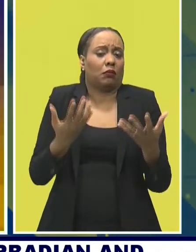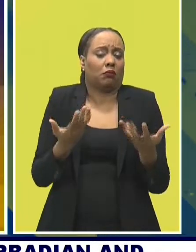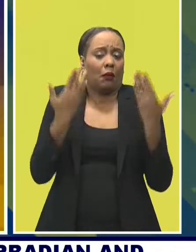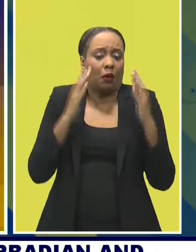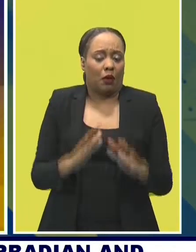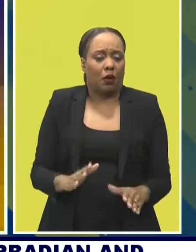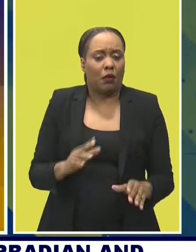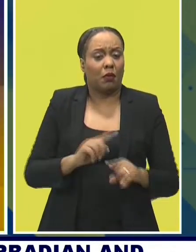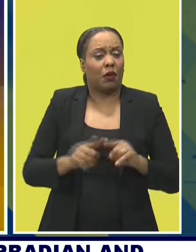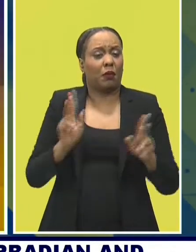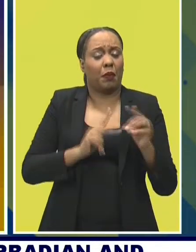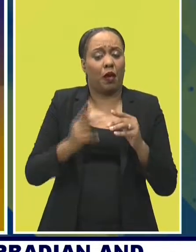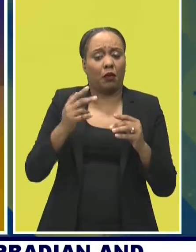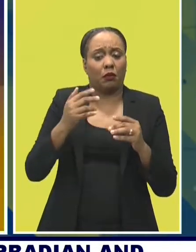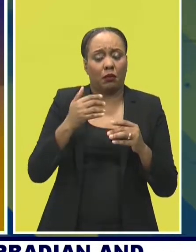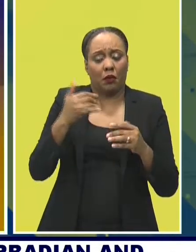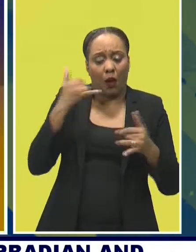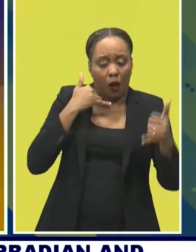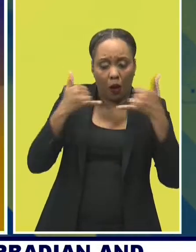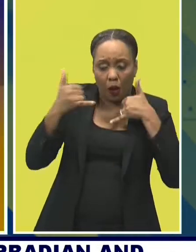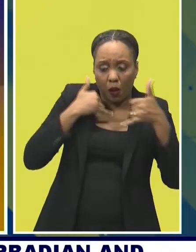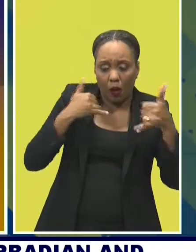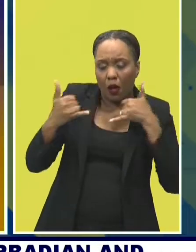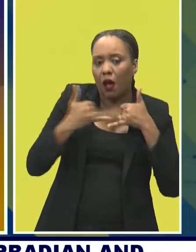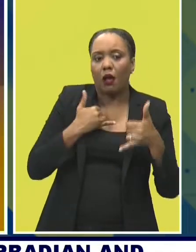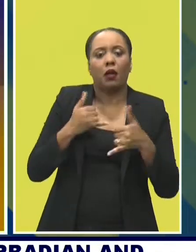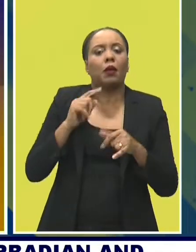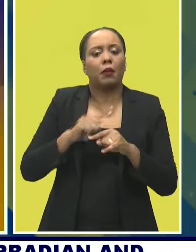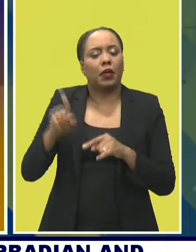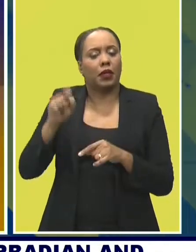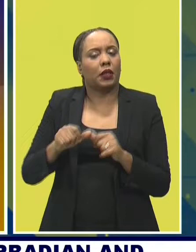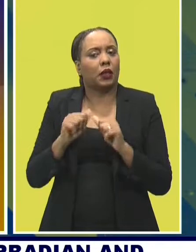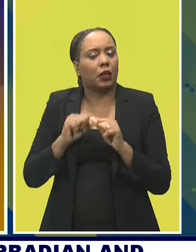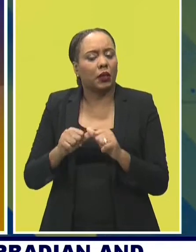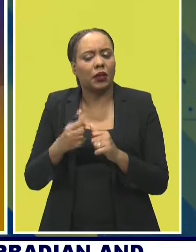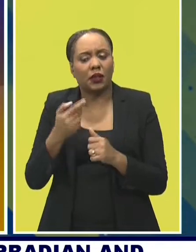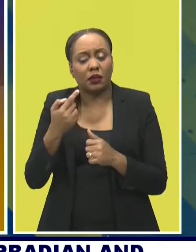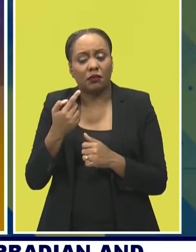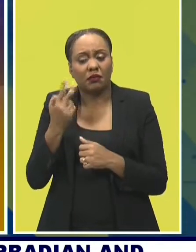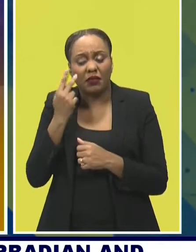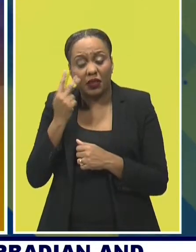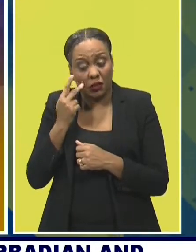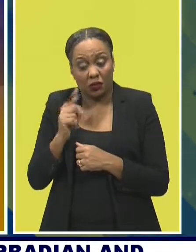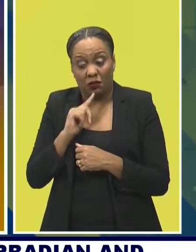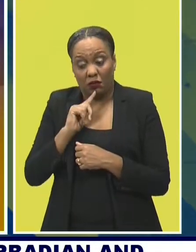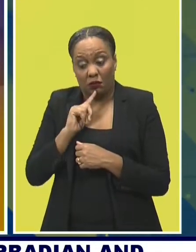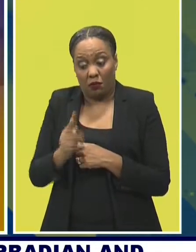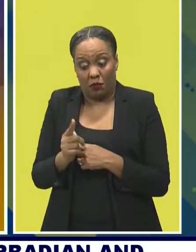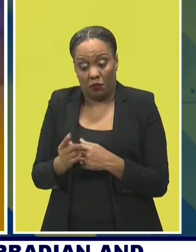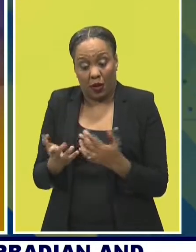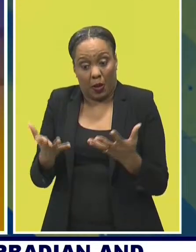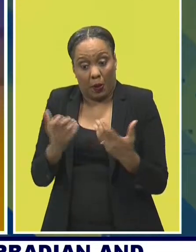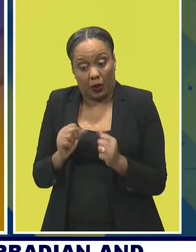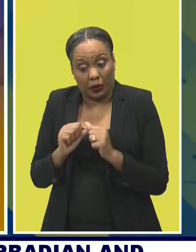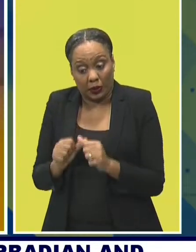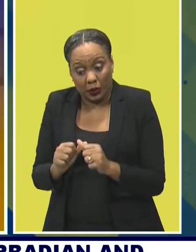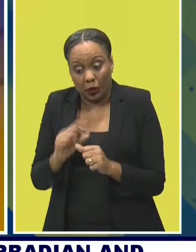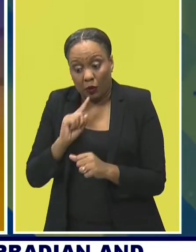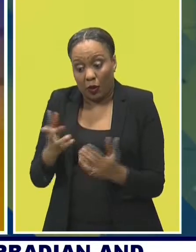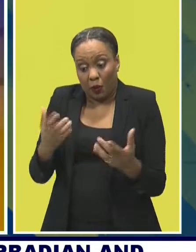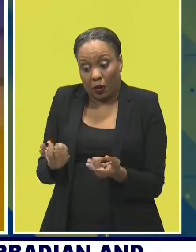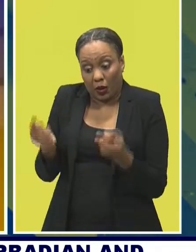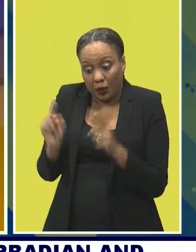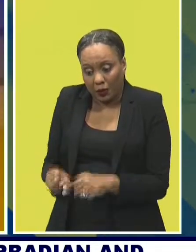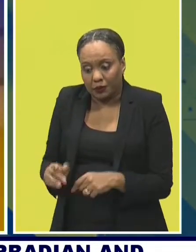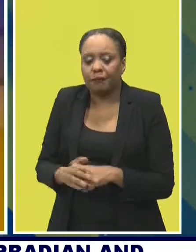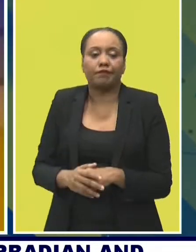But of course, as you know, these things have to be followed through on. So it's not just, yes, I want to go to Suriname. The protocols